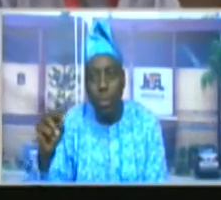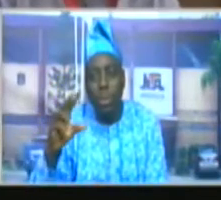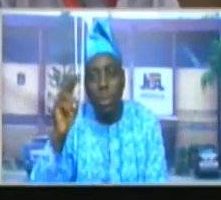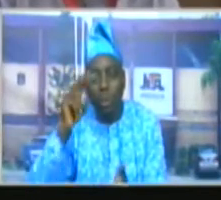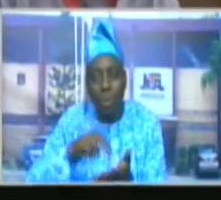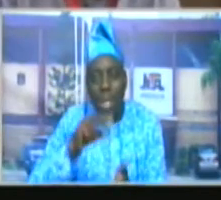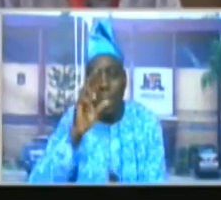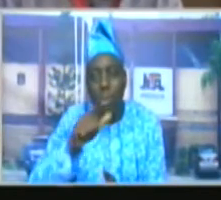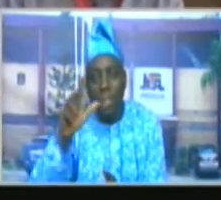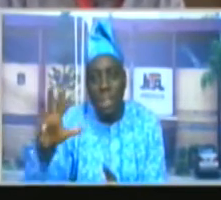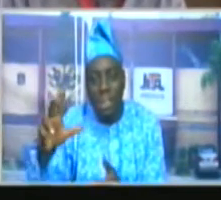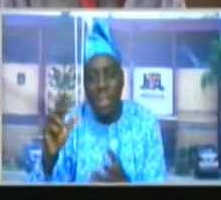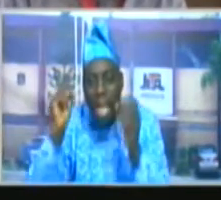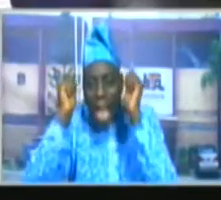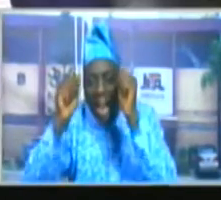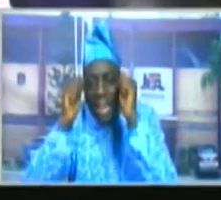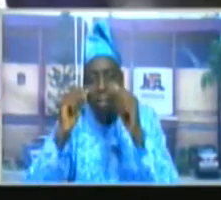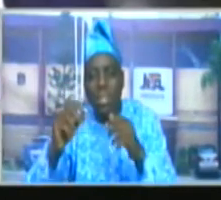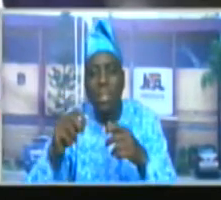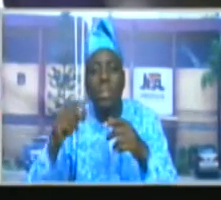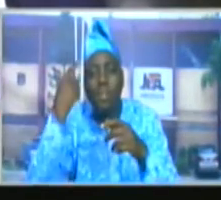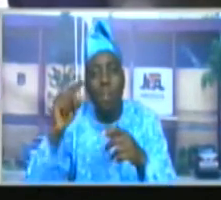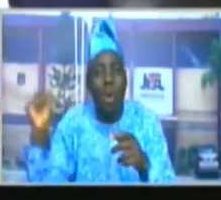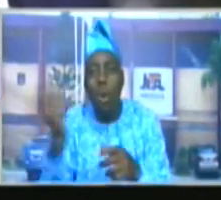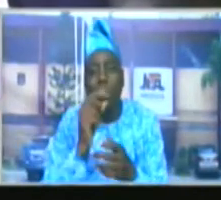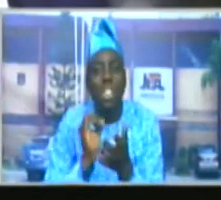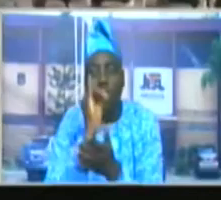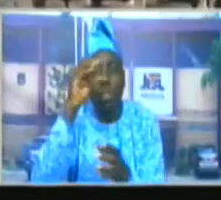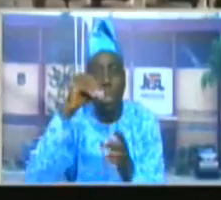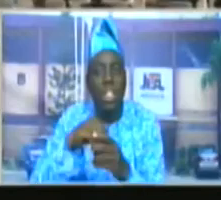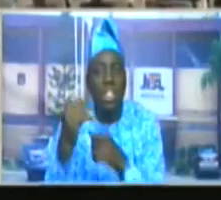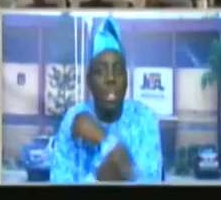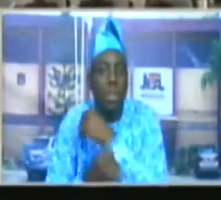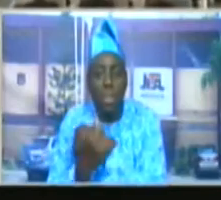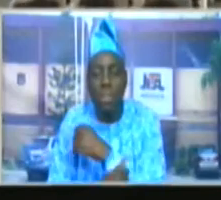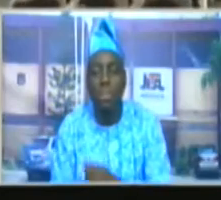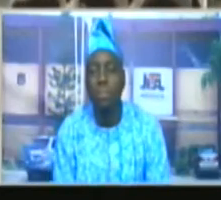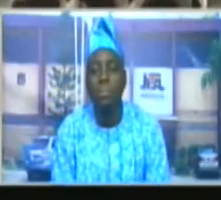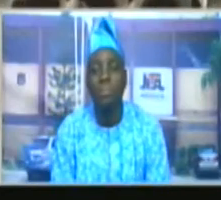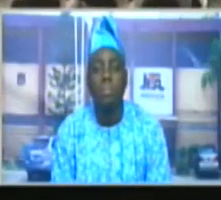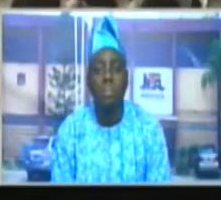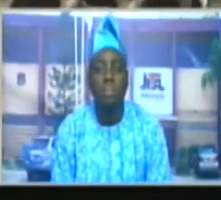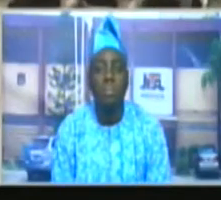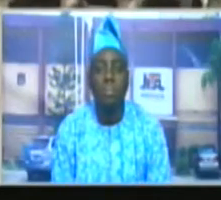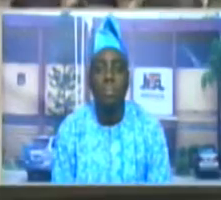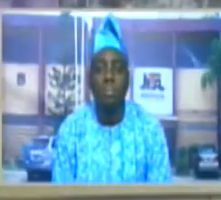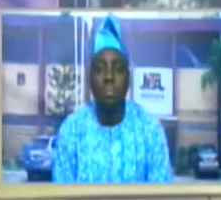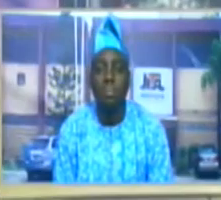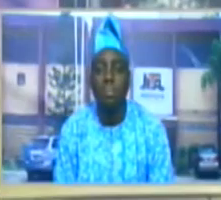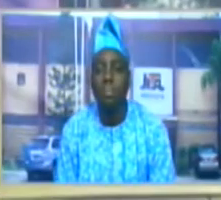2022-2023 academic session for all tertiary institutions in the country. Olayinka Ojo, NTA News.